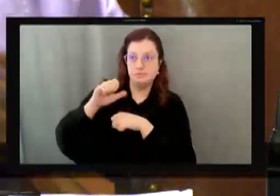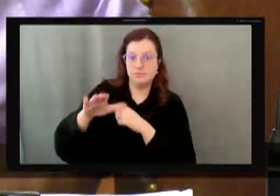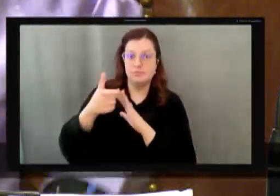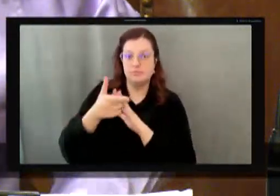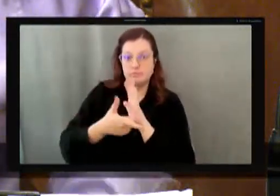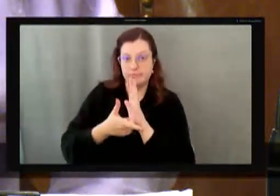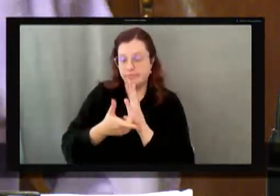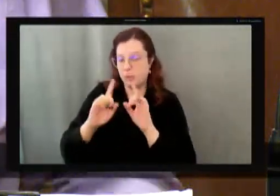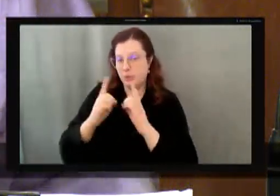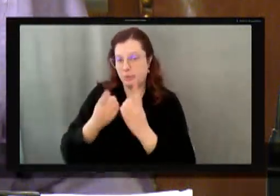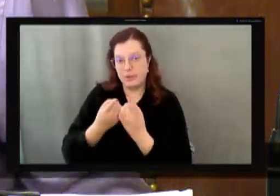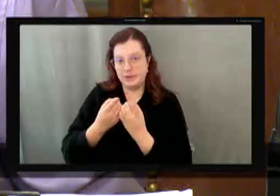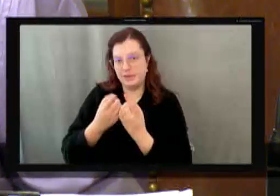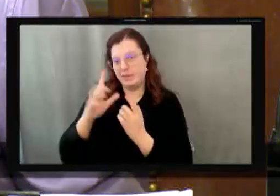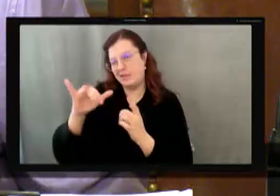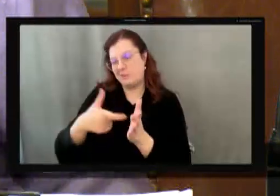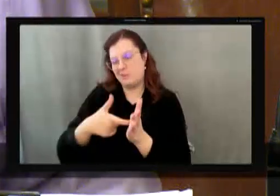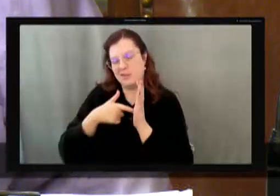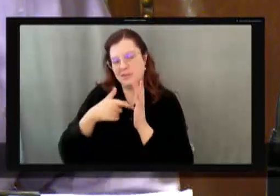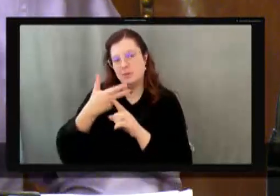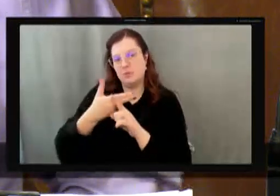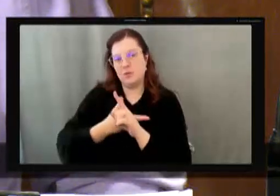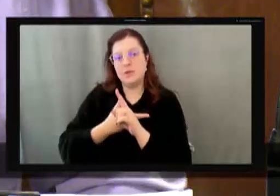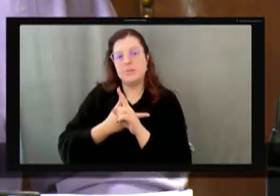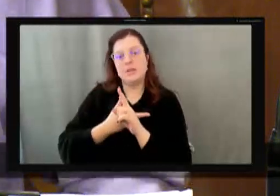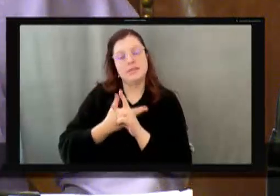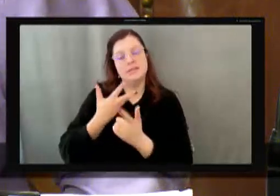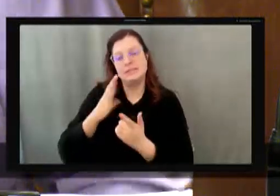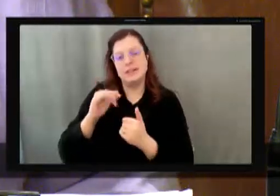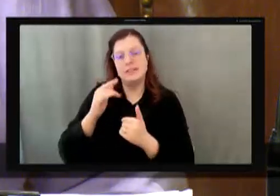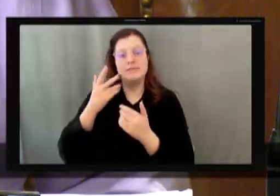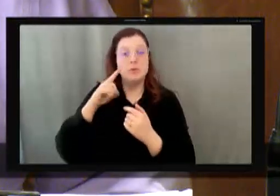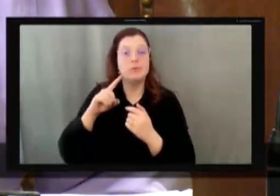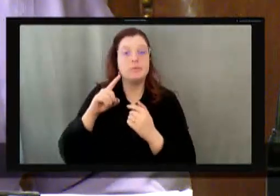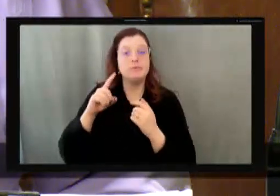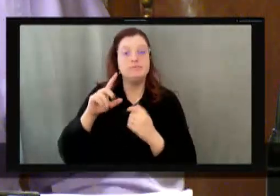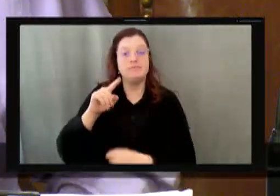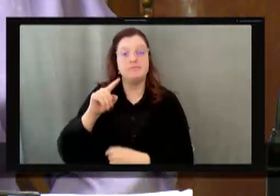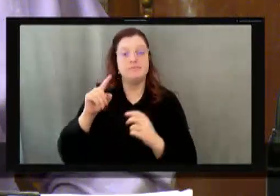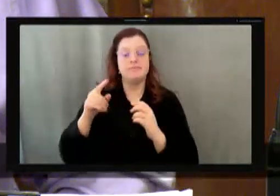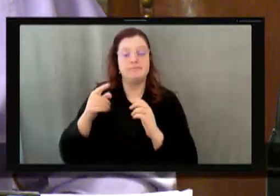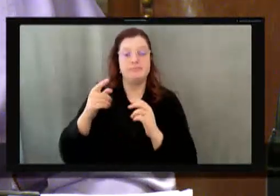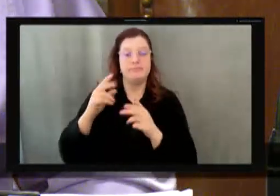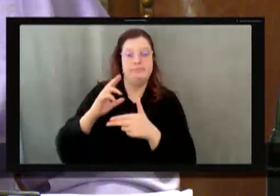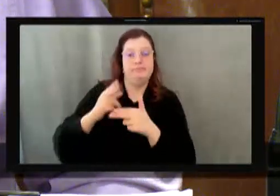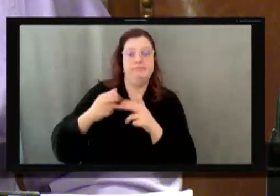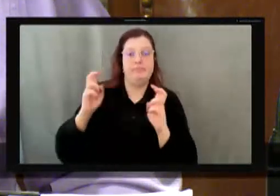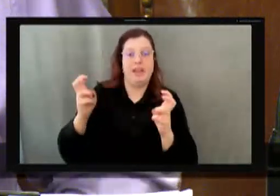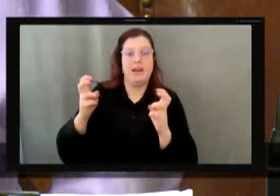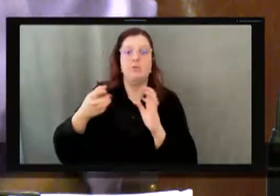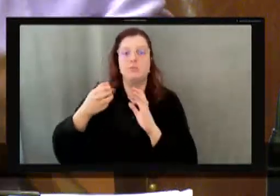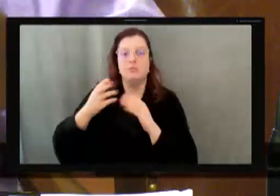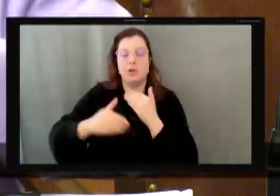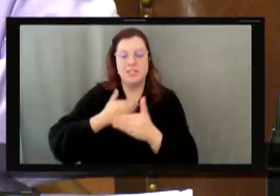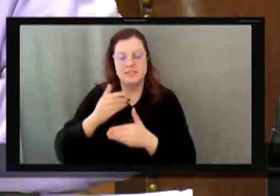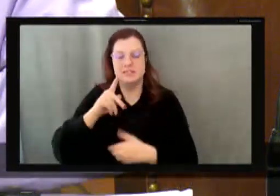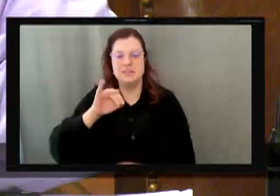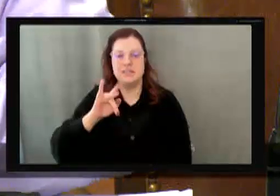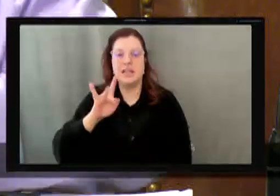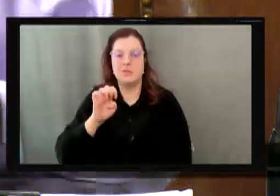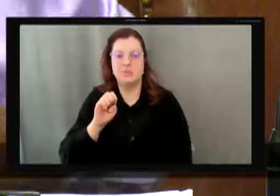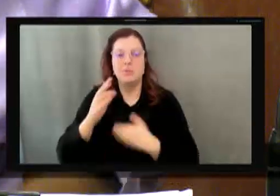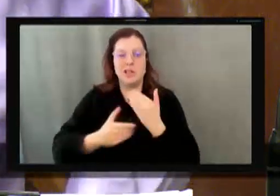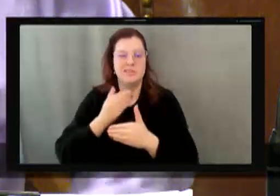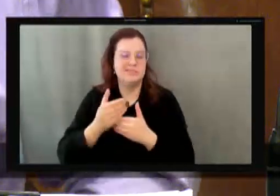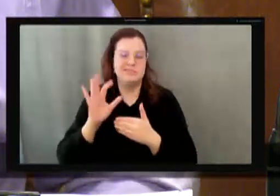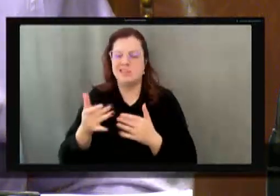3 months or whatever, and that's for the title process. And that's, if you're getting a title from anybody, that's the standard in terms of processing. So from this point